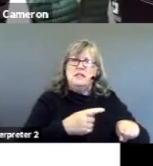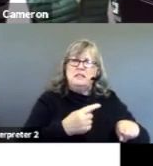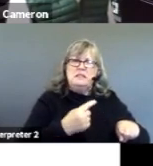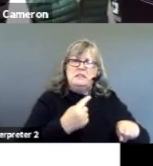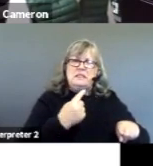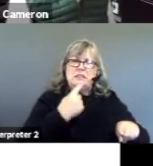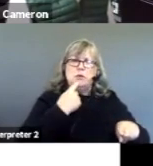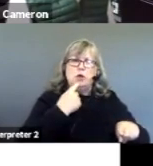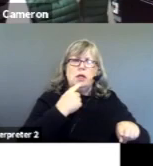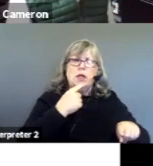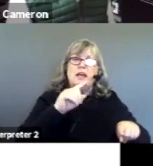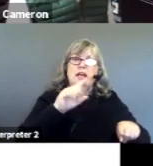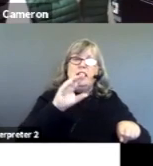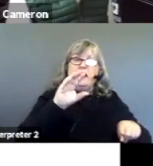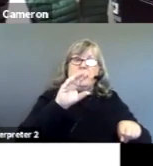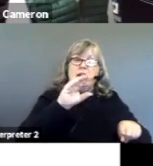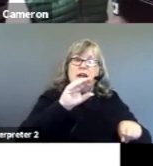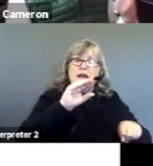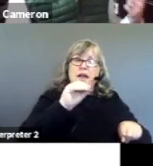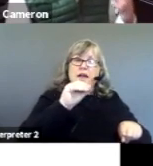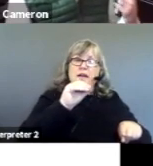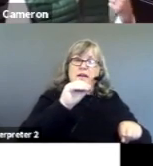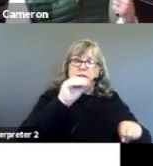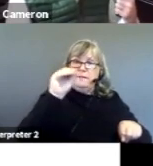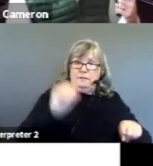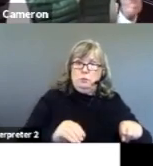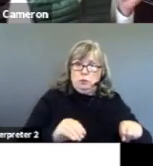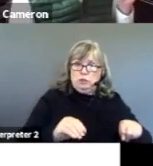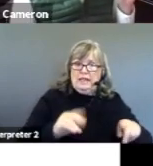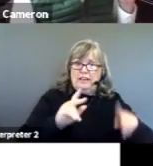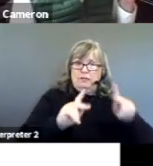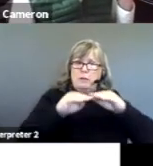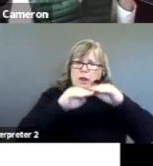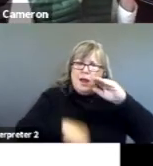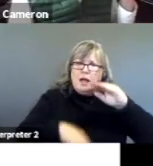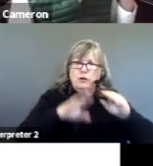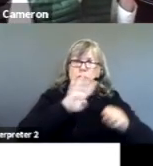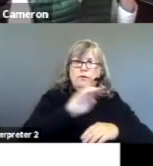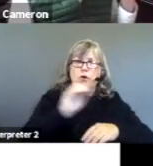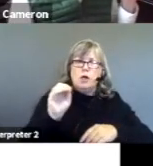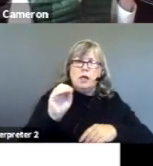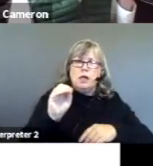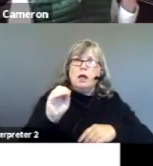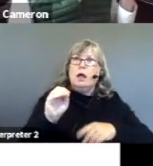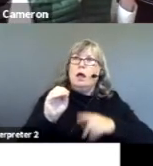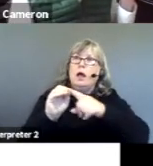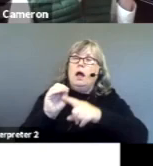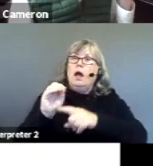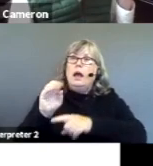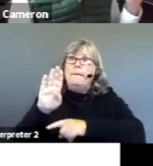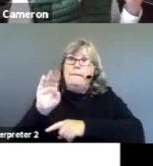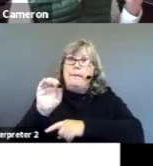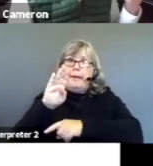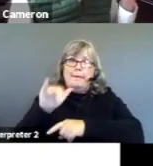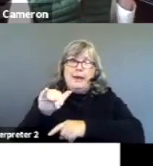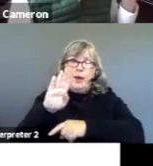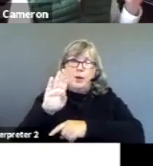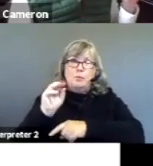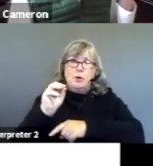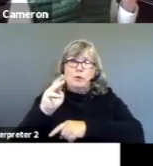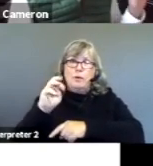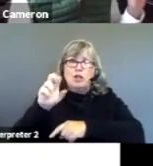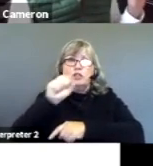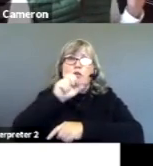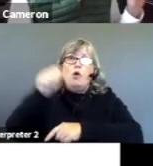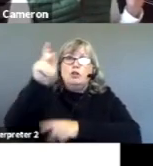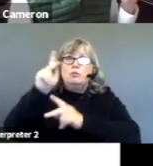under 40 perceive legacy of baby boomers, that's people like me, as negative. So, they are wanting